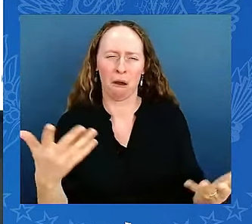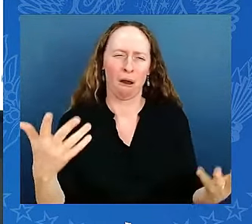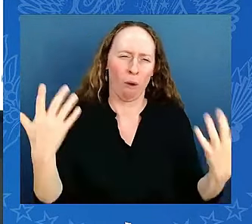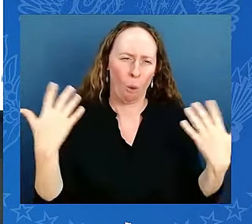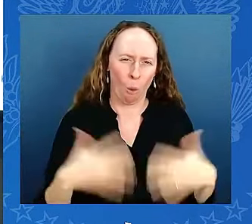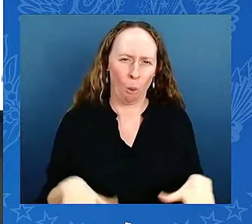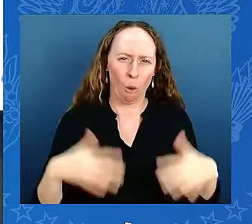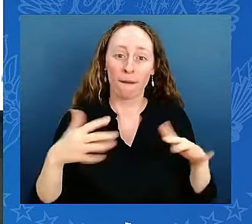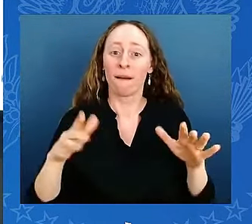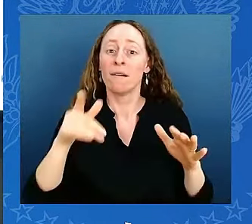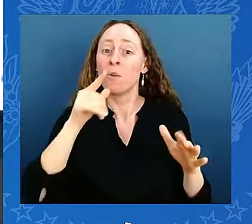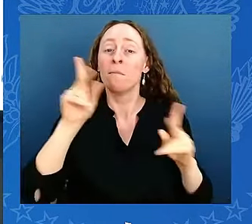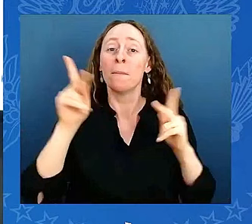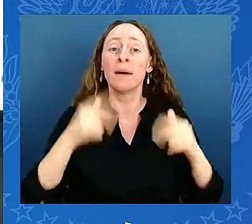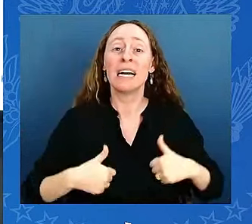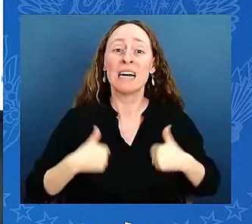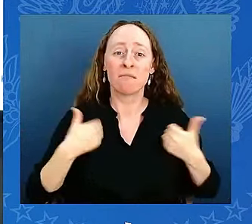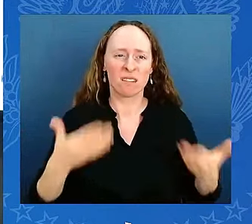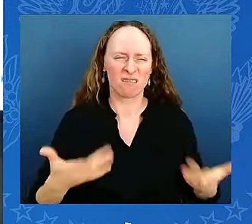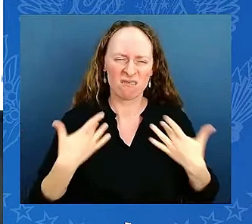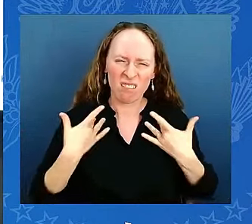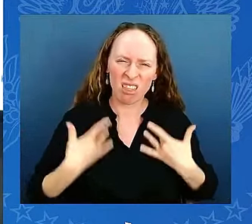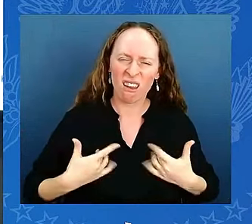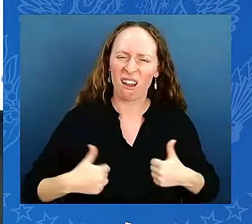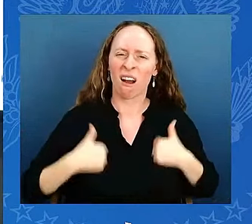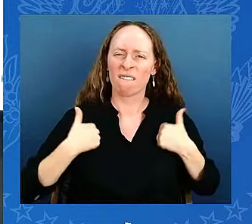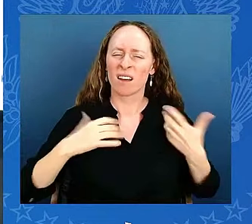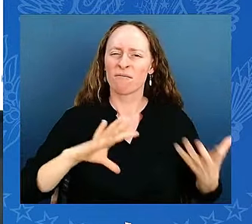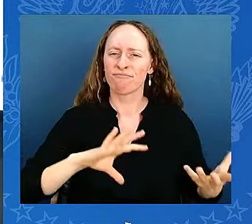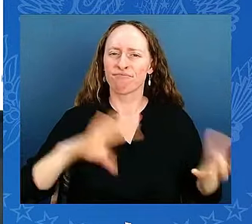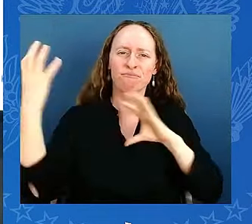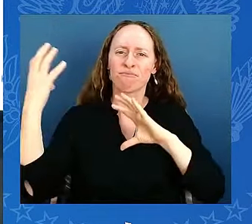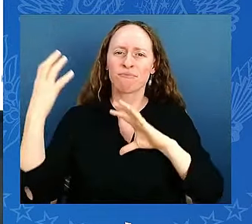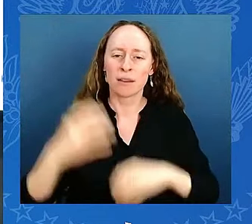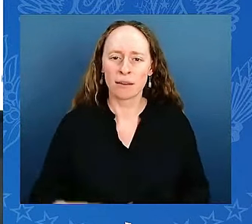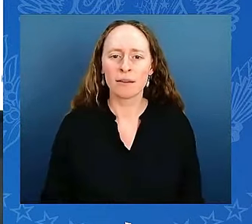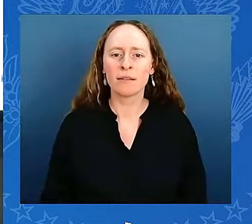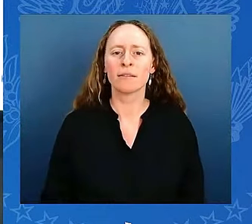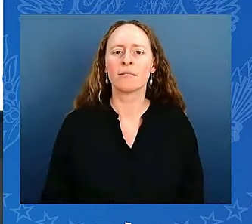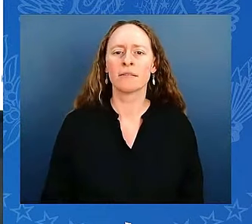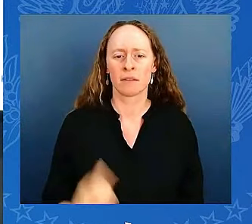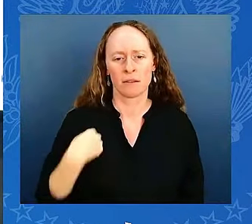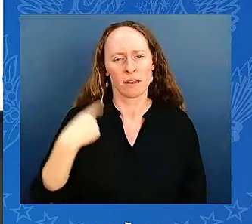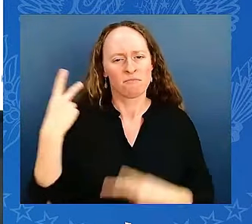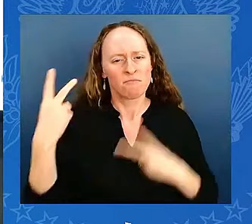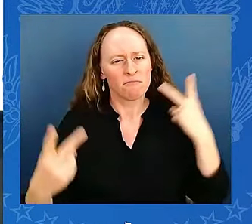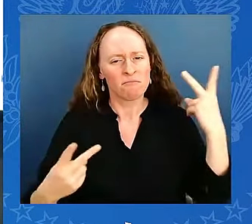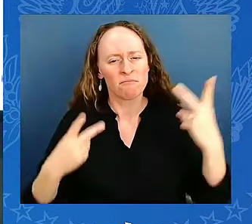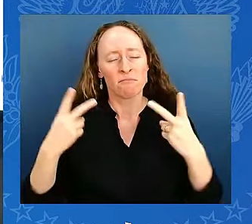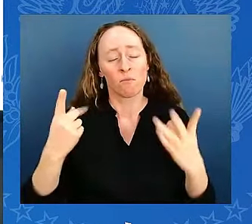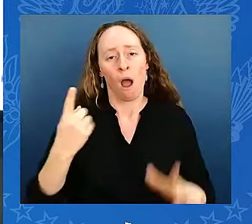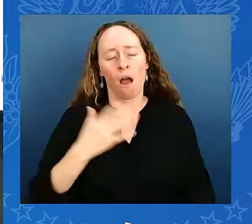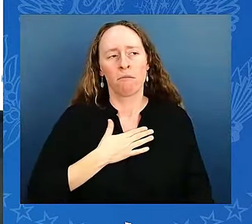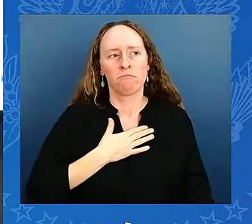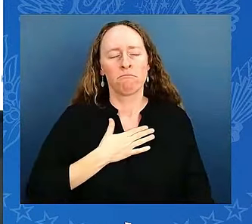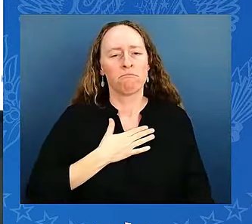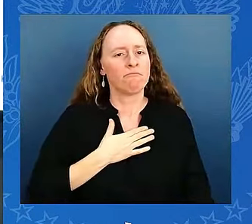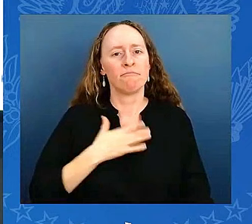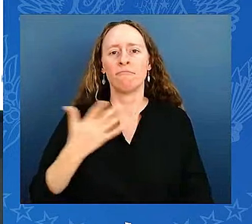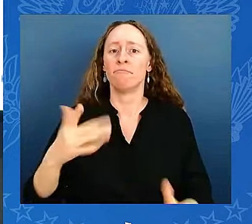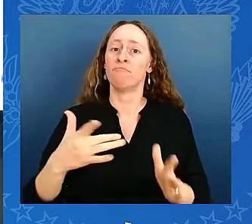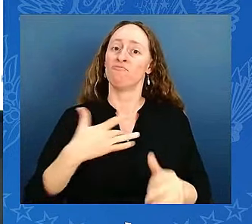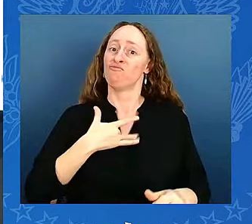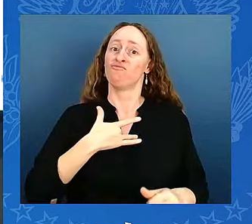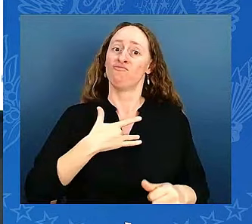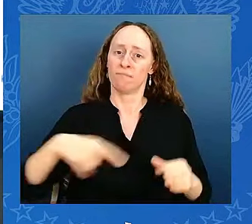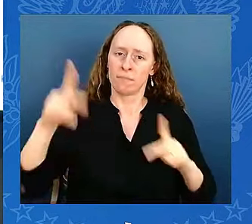helping neighbors. That's the other thing we were talking about coming over here in an automobile. It's amazing when people step up when people are in need, because